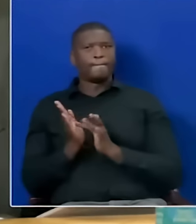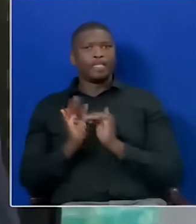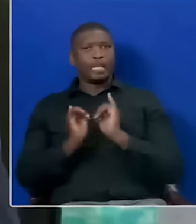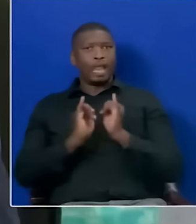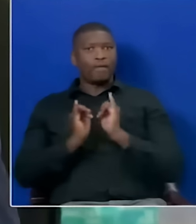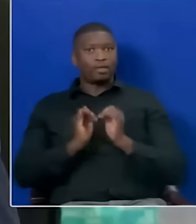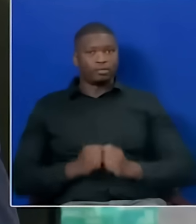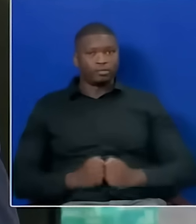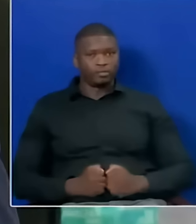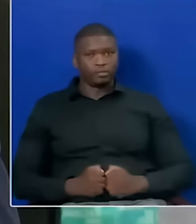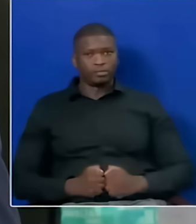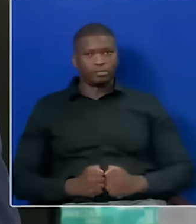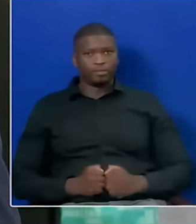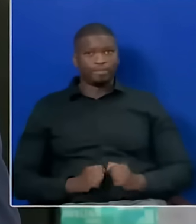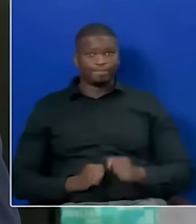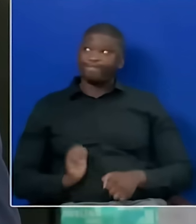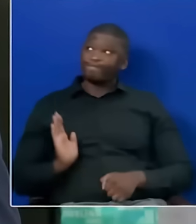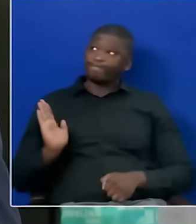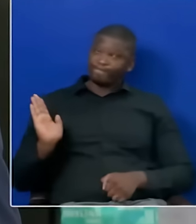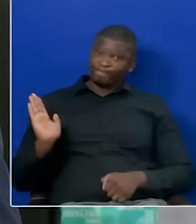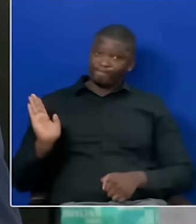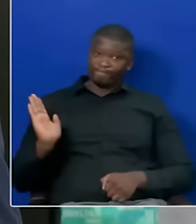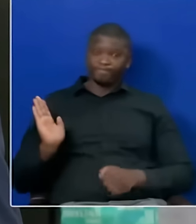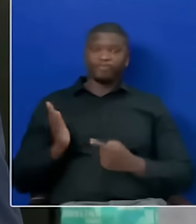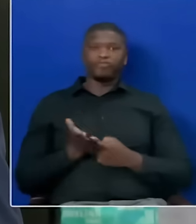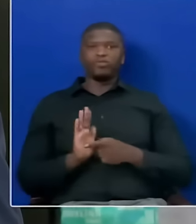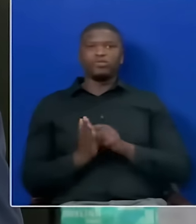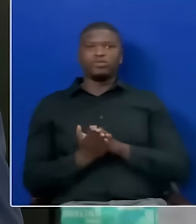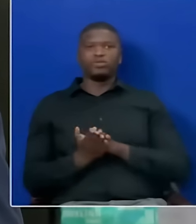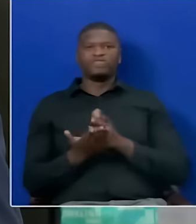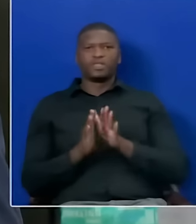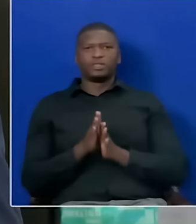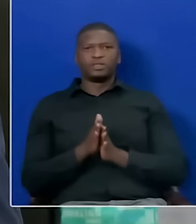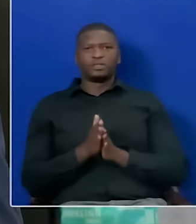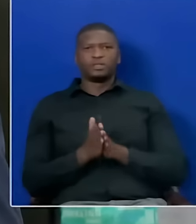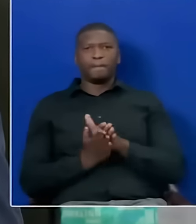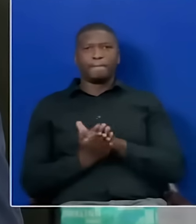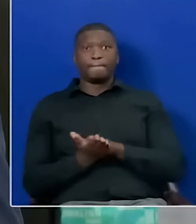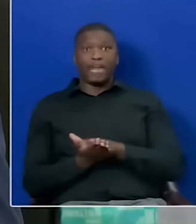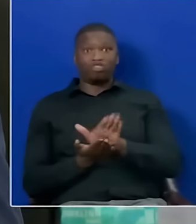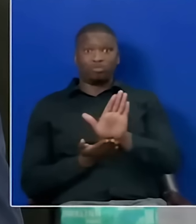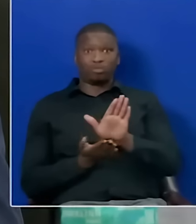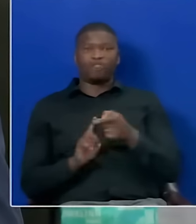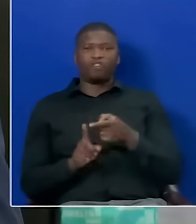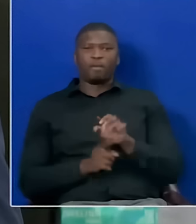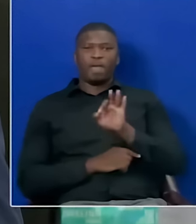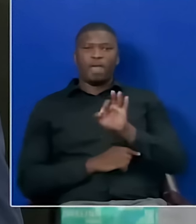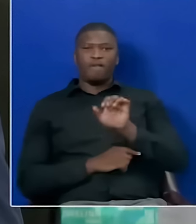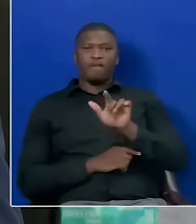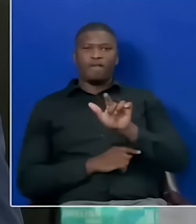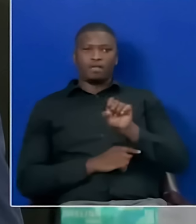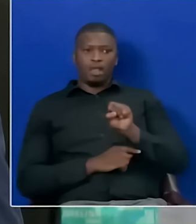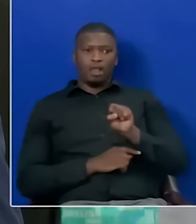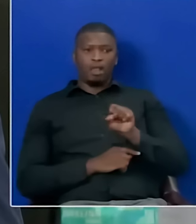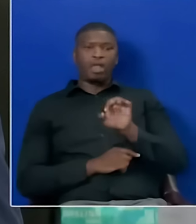a printout from the FSL system, which contains the